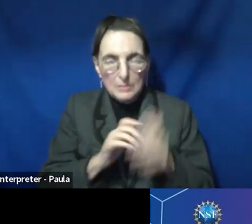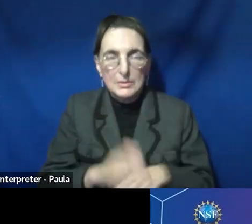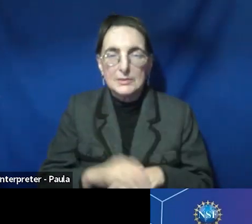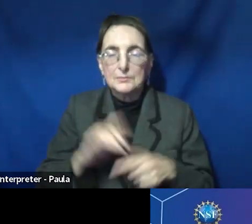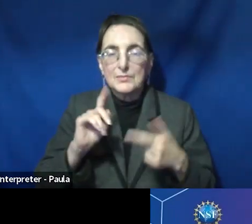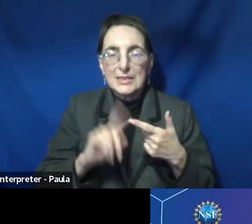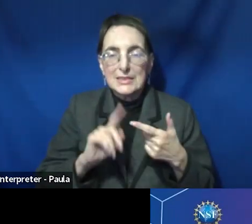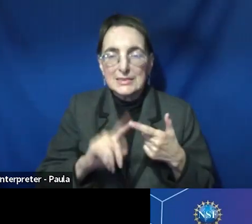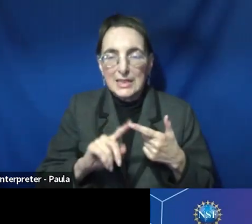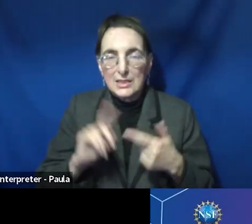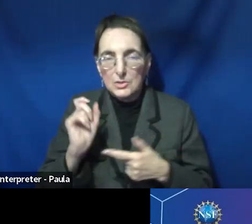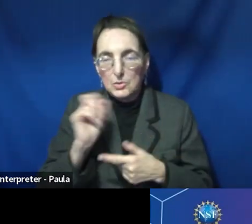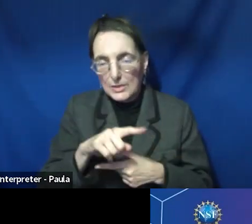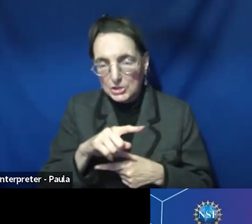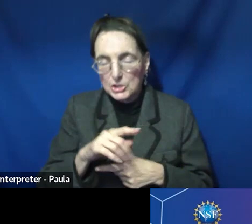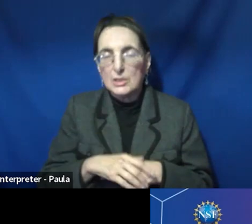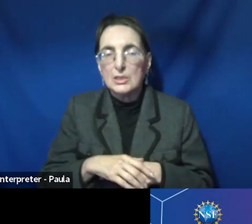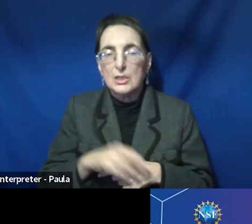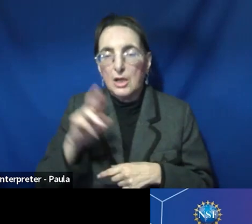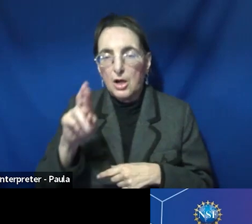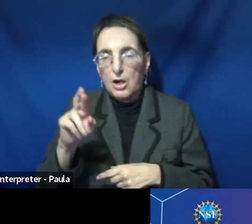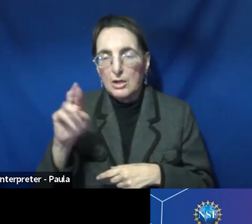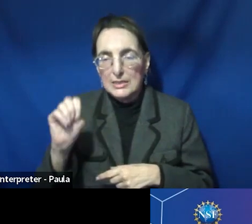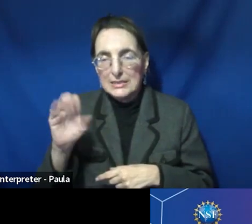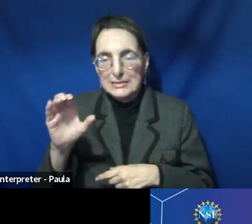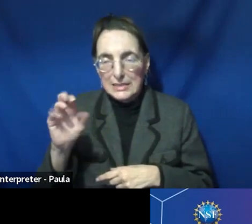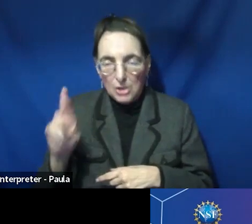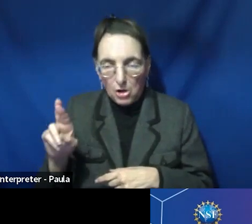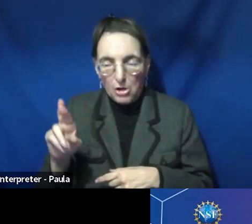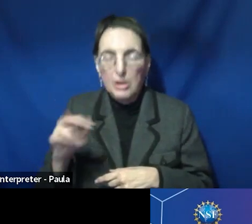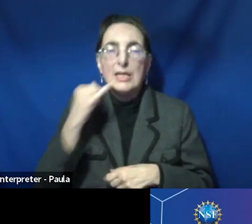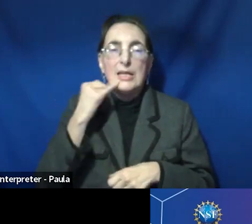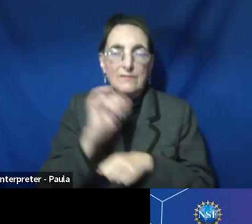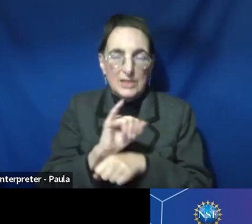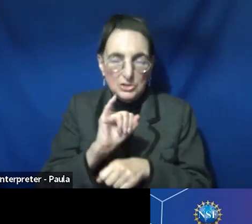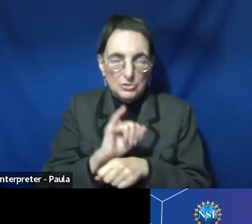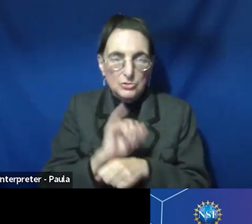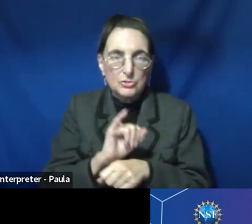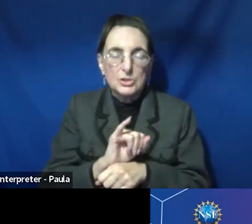second question under the RECR was whether institutions